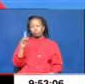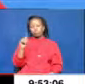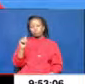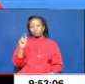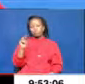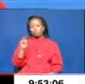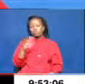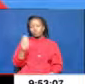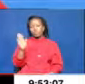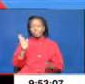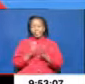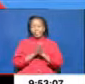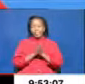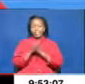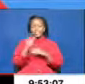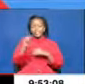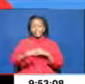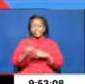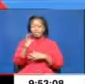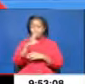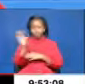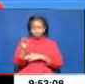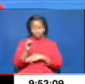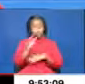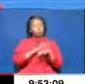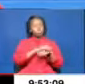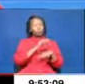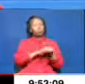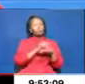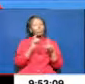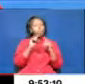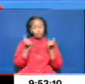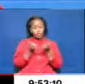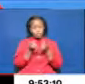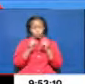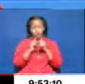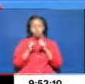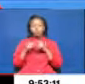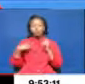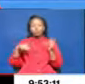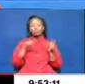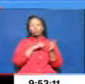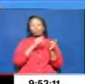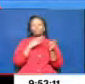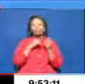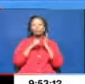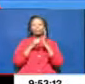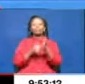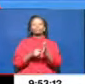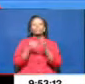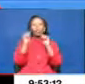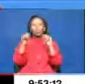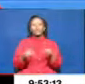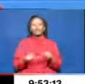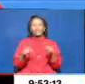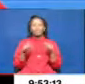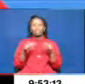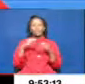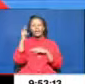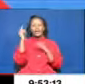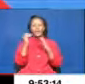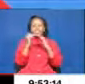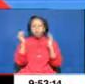Good teams, but we're also a good team. We've come here to show that we can play hockey and that we can play in the highest level. So we'll do our